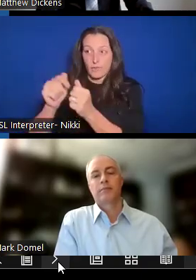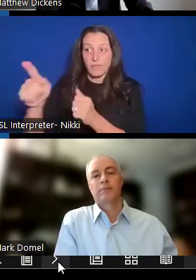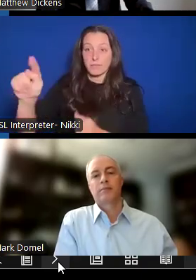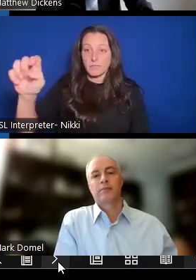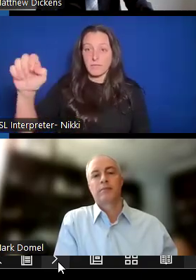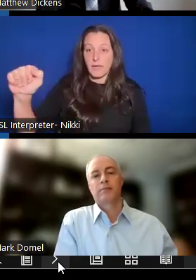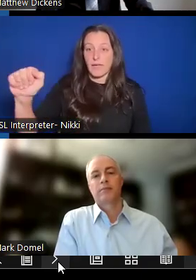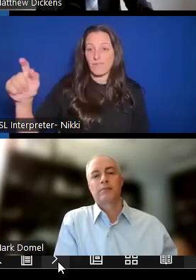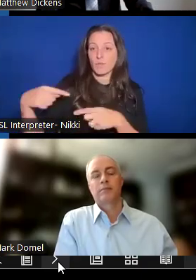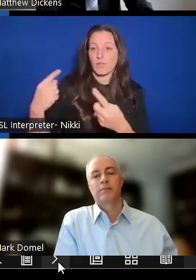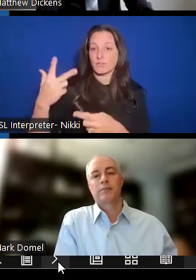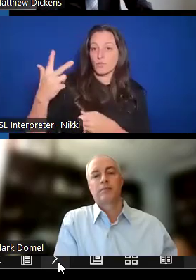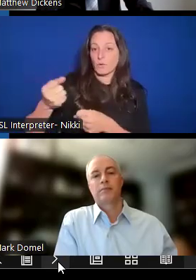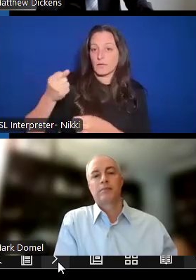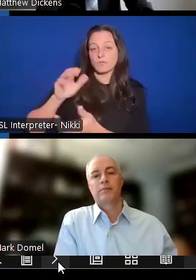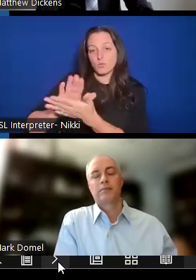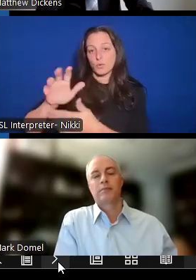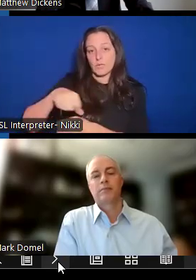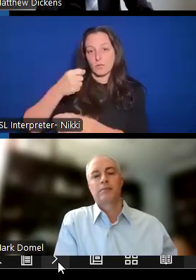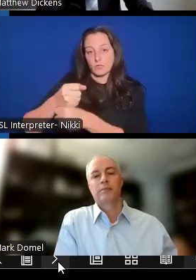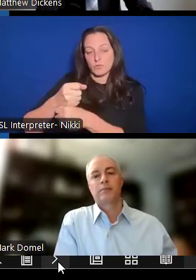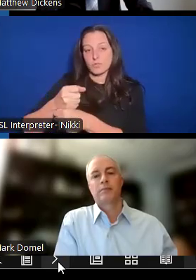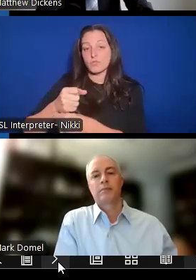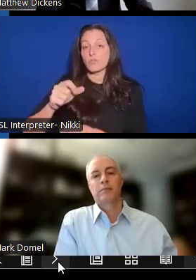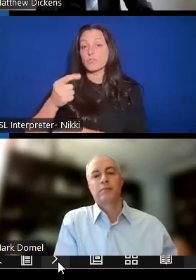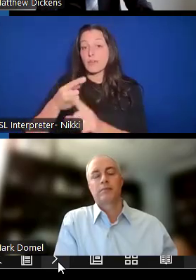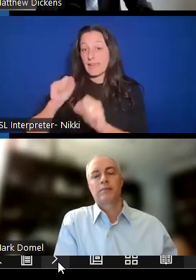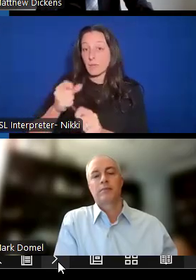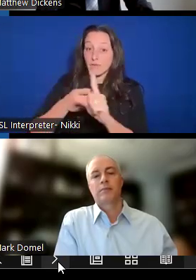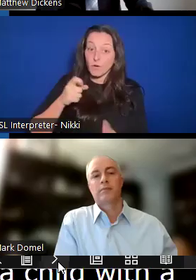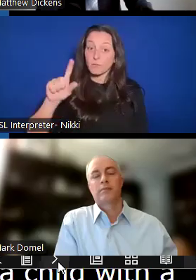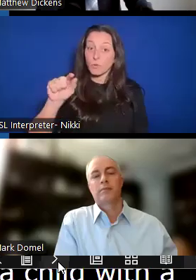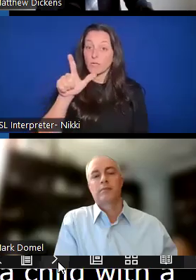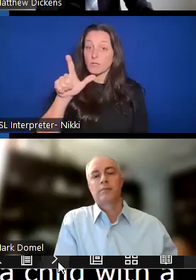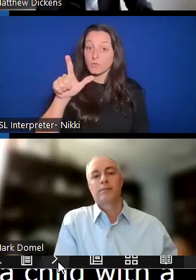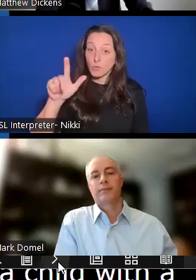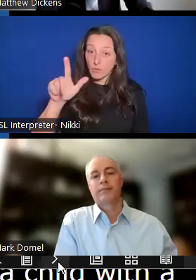the last 3 school years. So those school years are 2023-24,